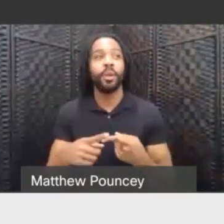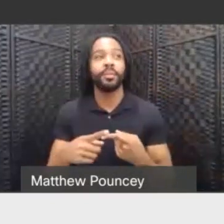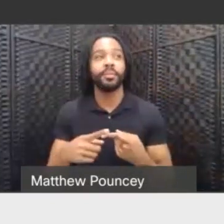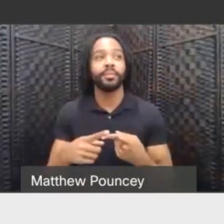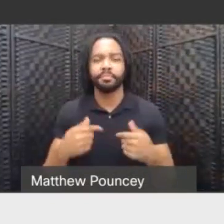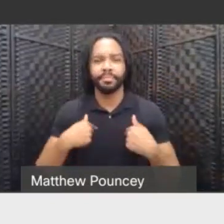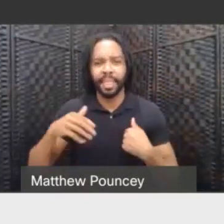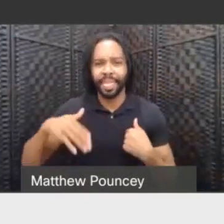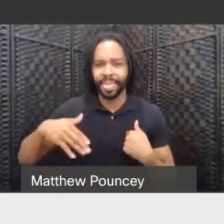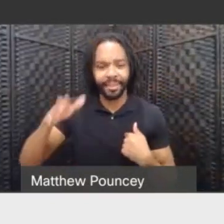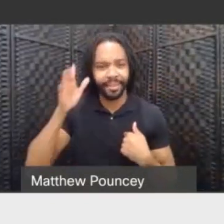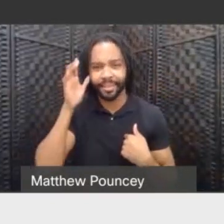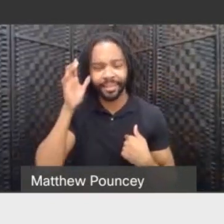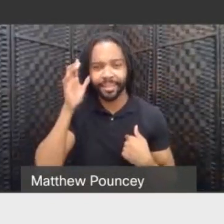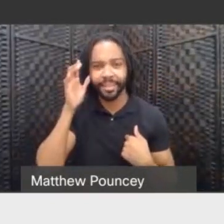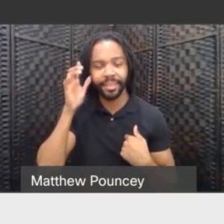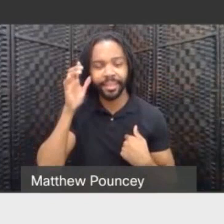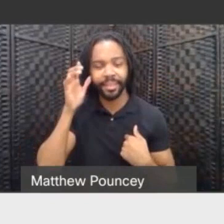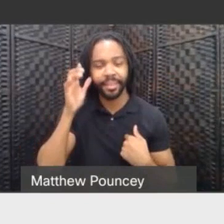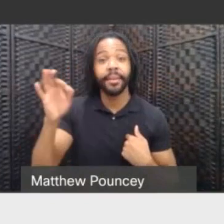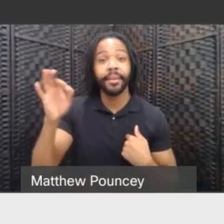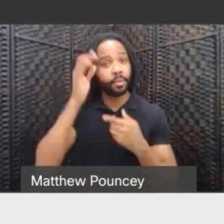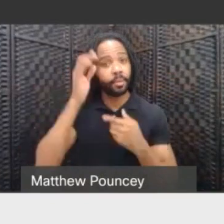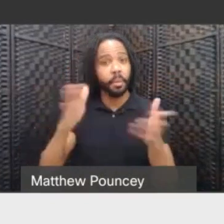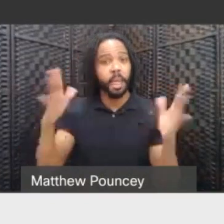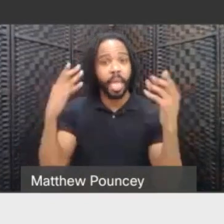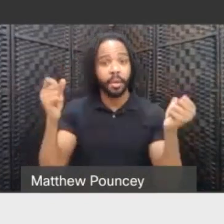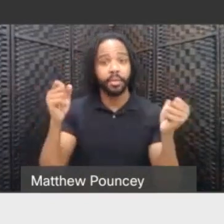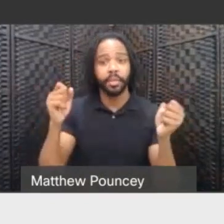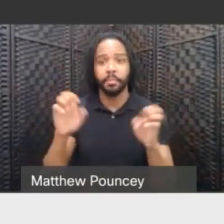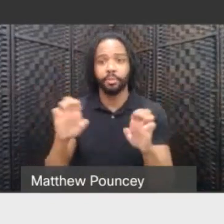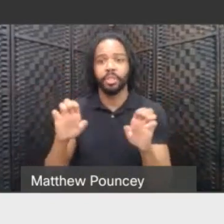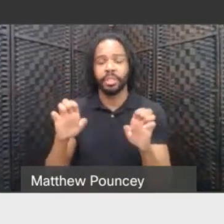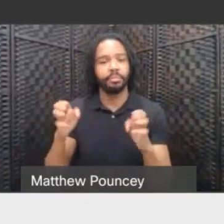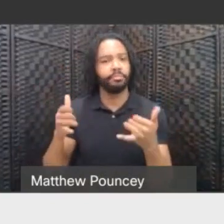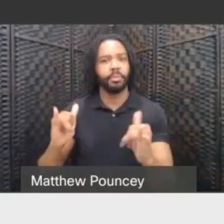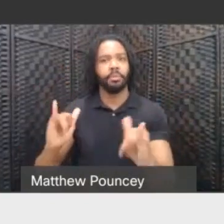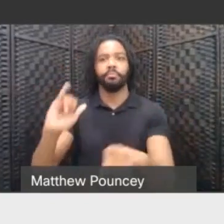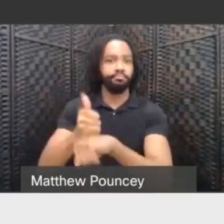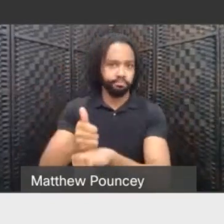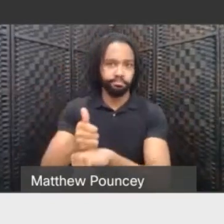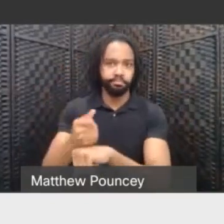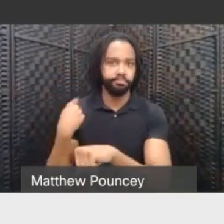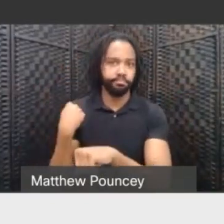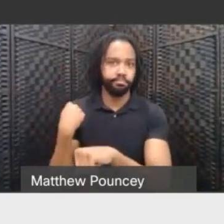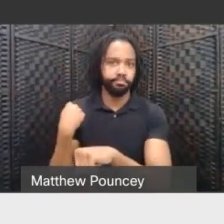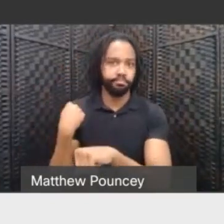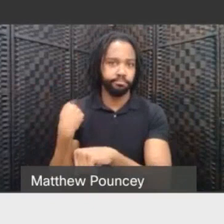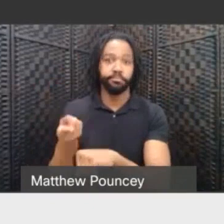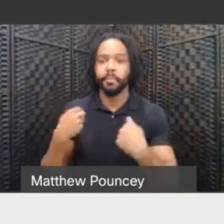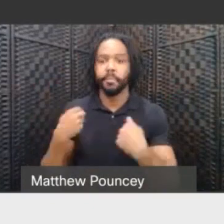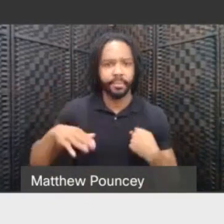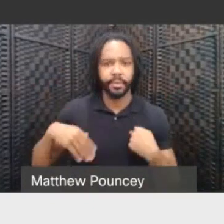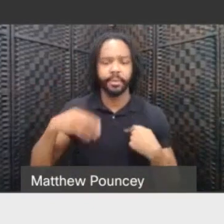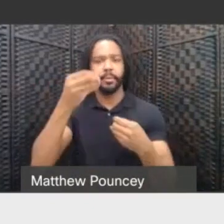I've not heard yet. The federal public health emergency is still in place. Um, I have not